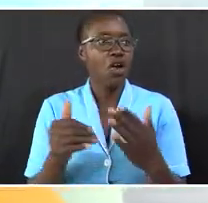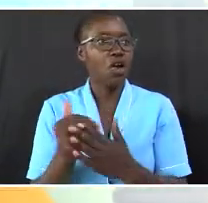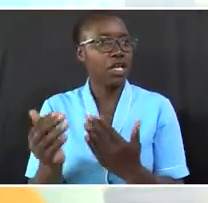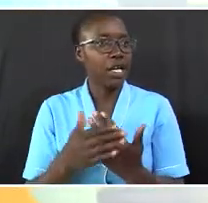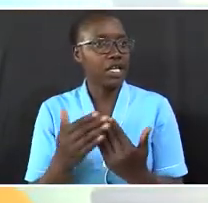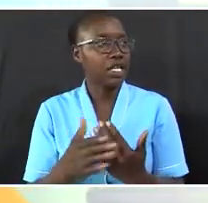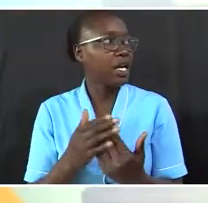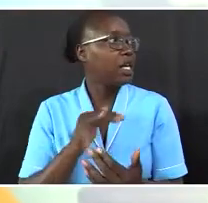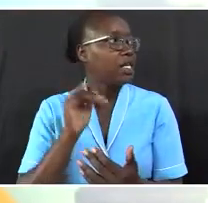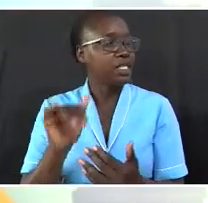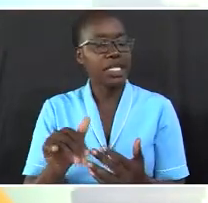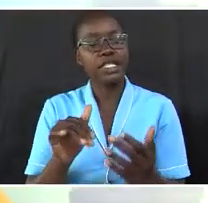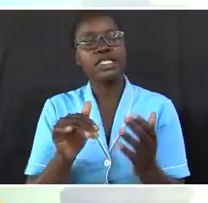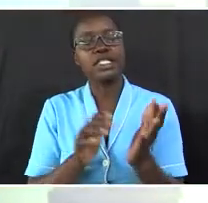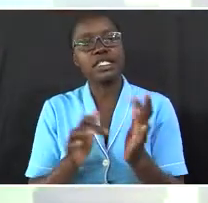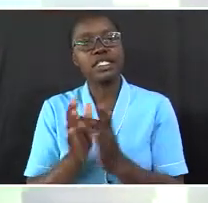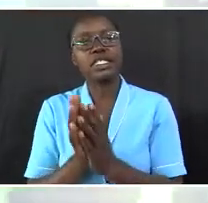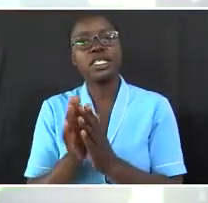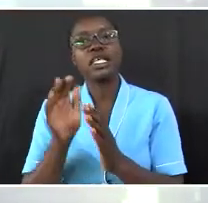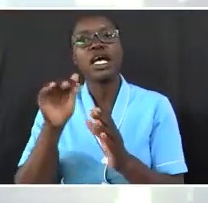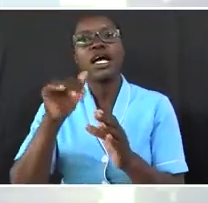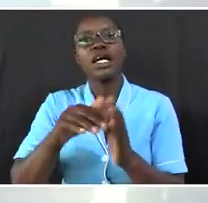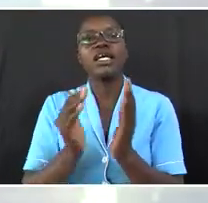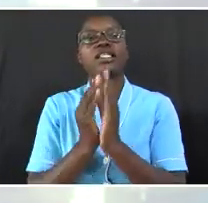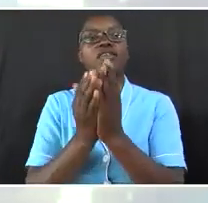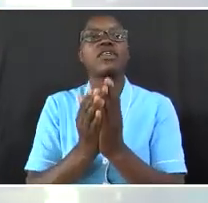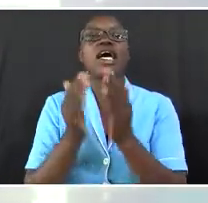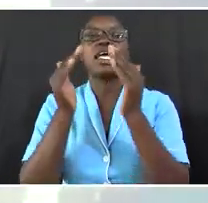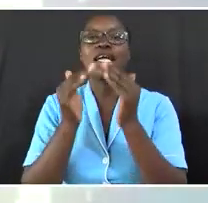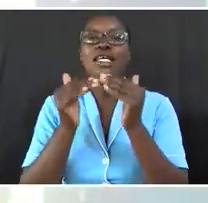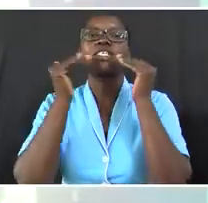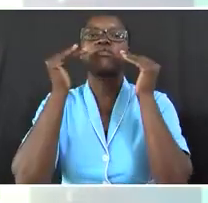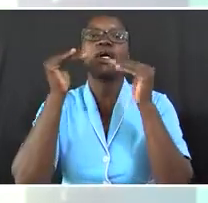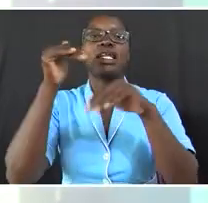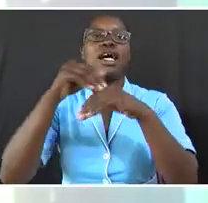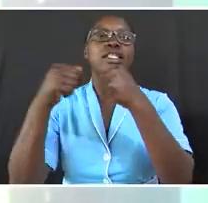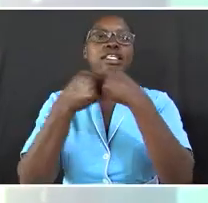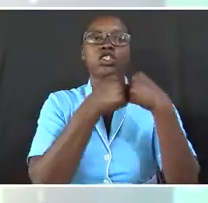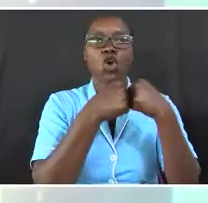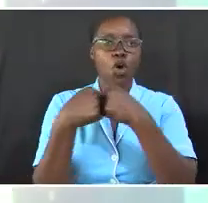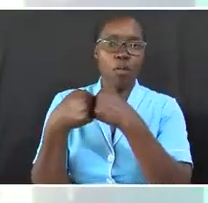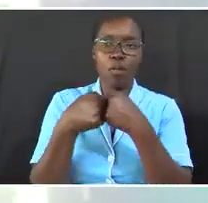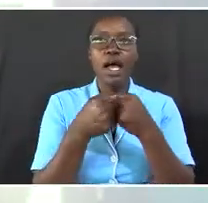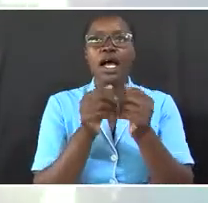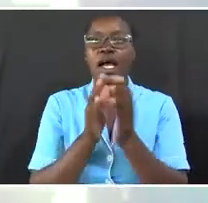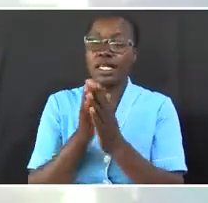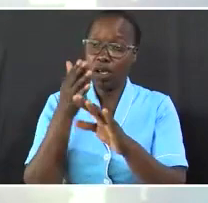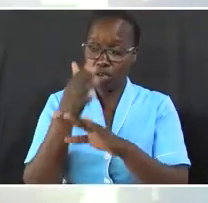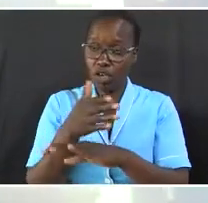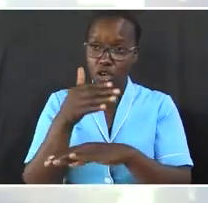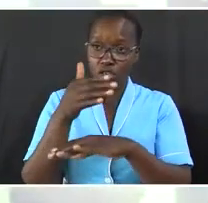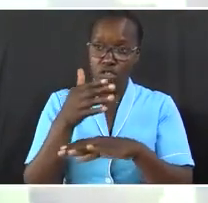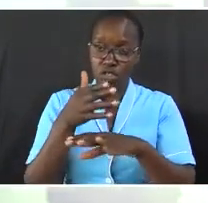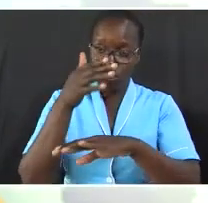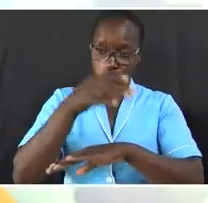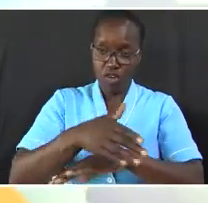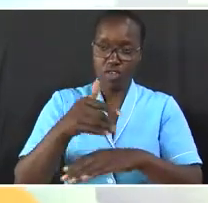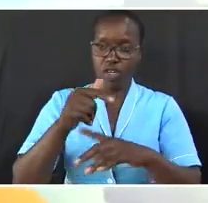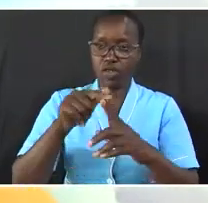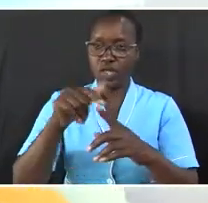care is that with Jesus in the vessel, I can smile at the storm. and I will cross over to the other